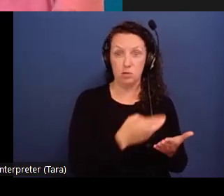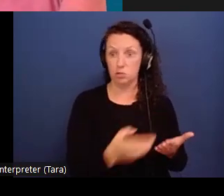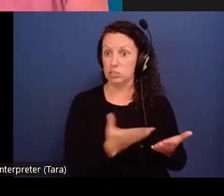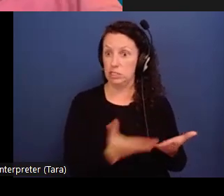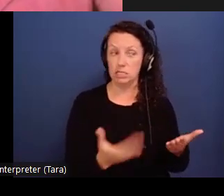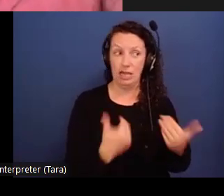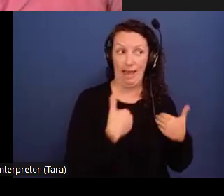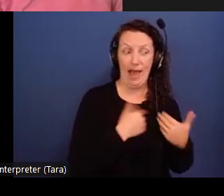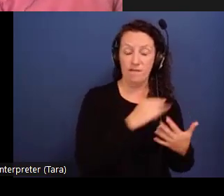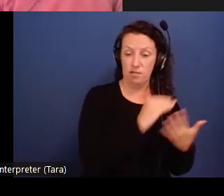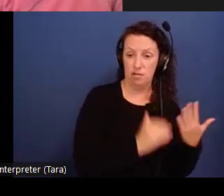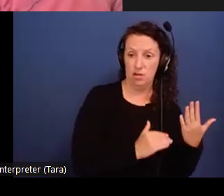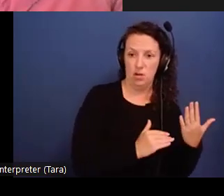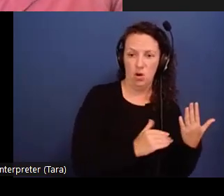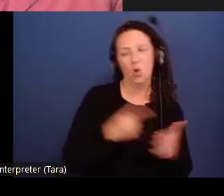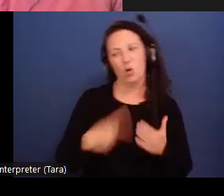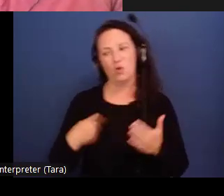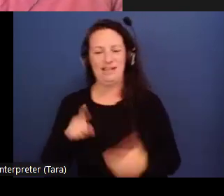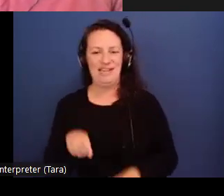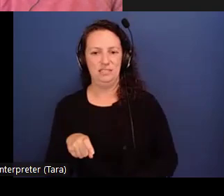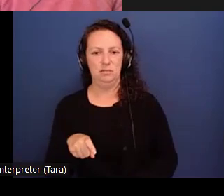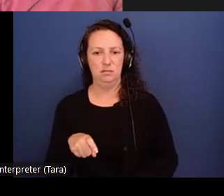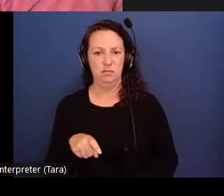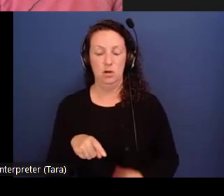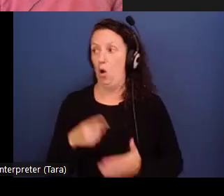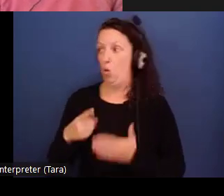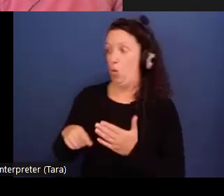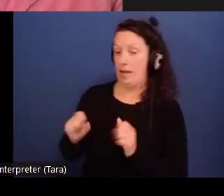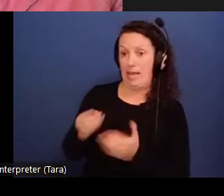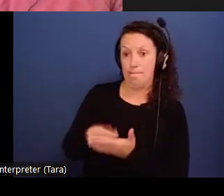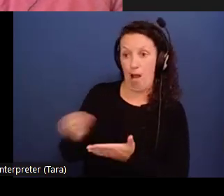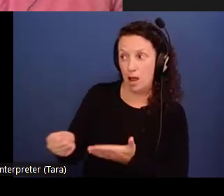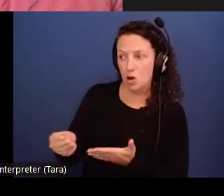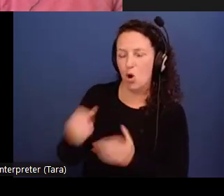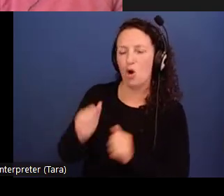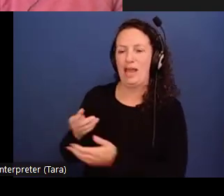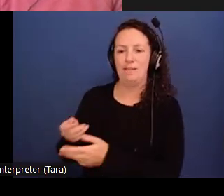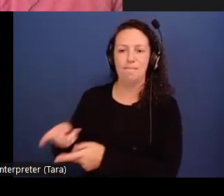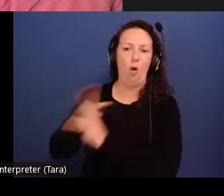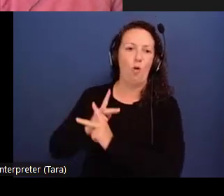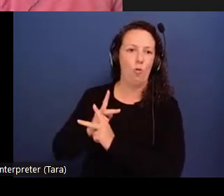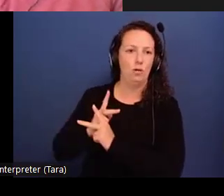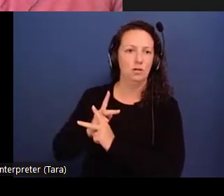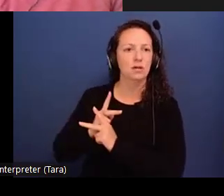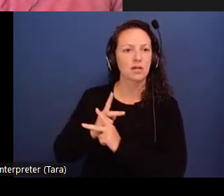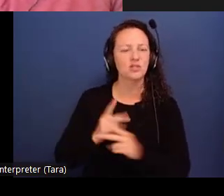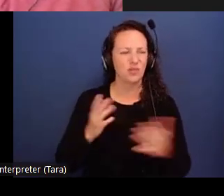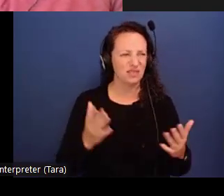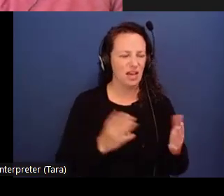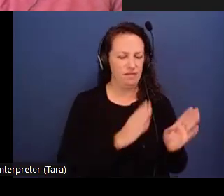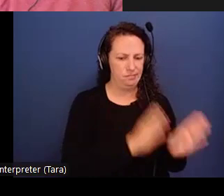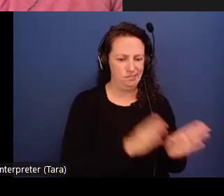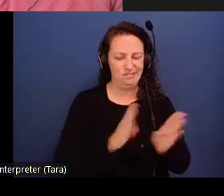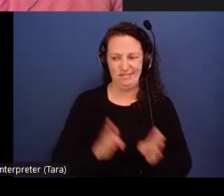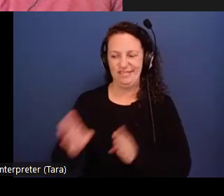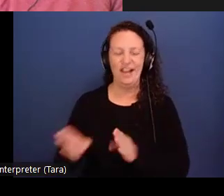need, where are the resources that I can buy or I can borrow. Okay, that's the basics of building a